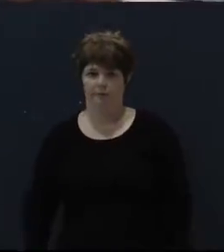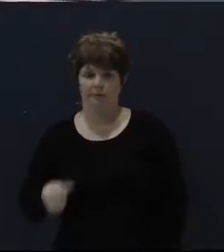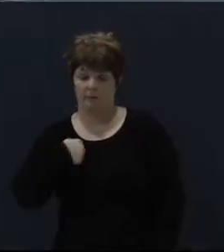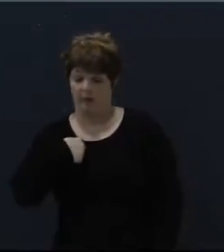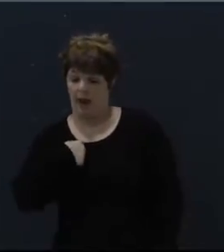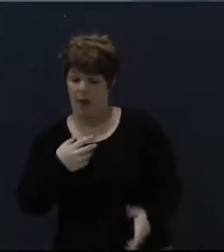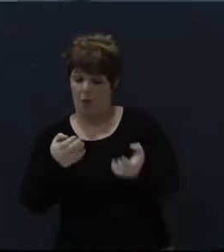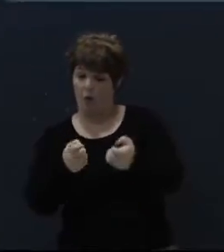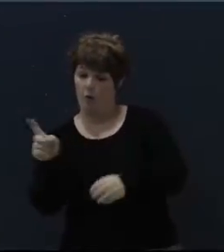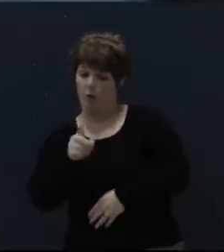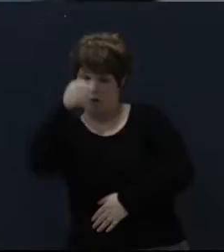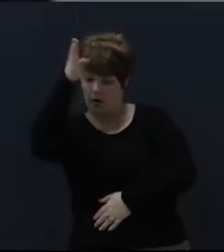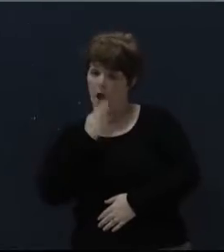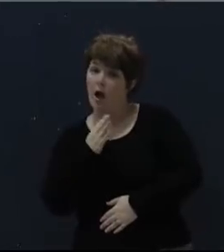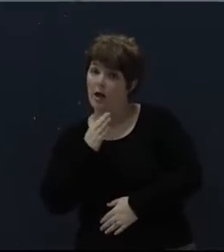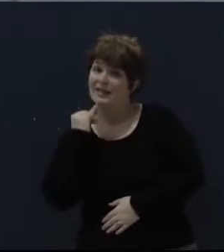is.